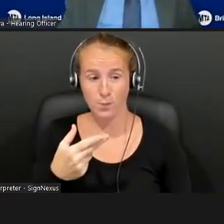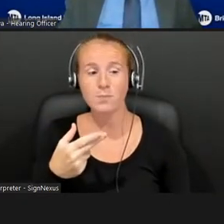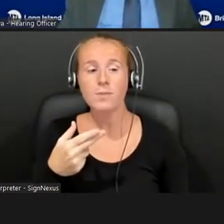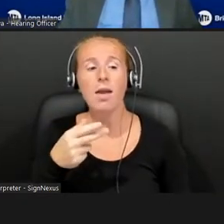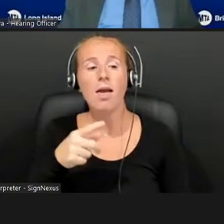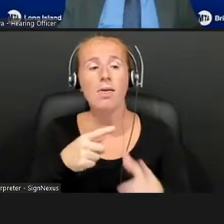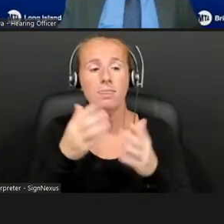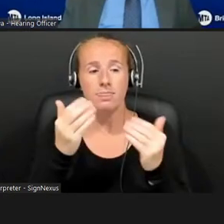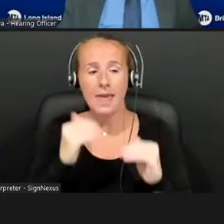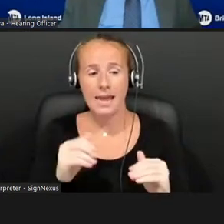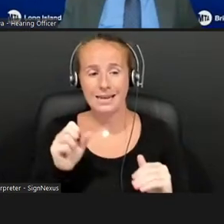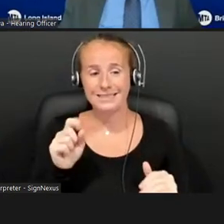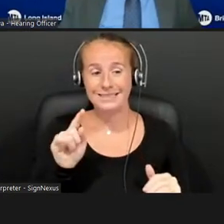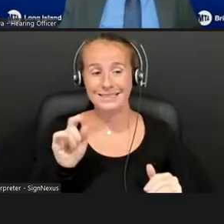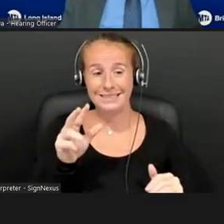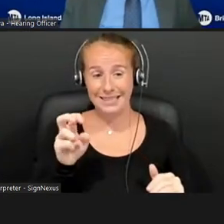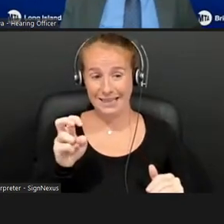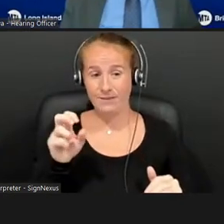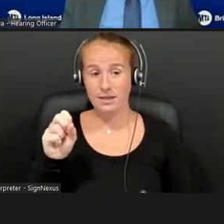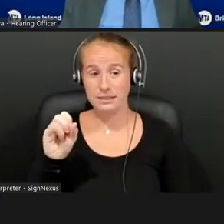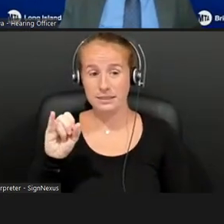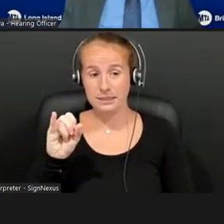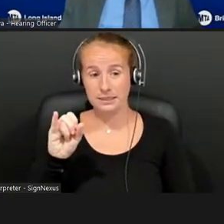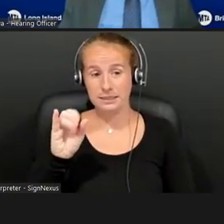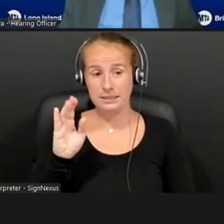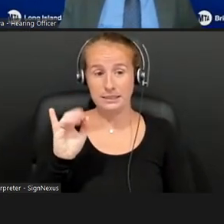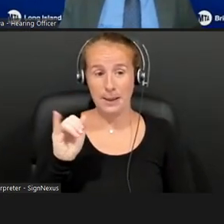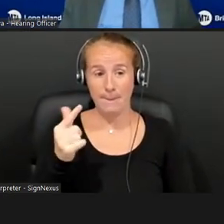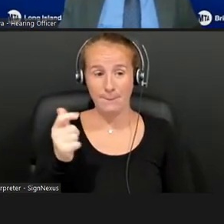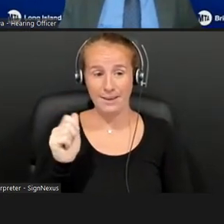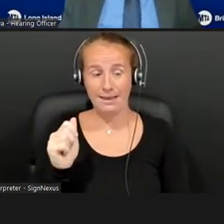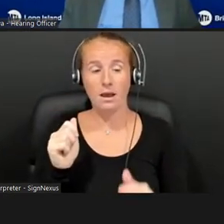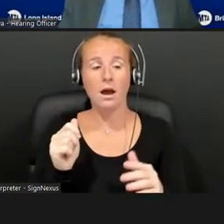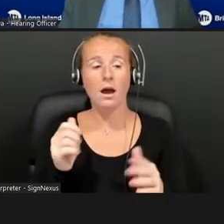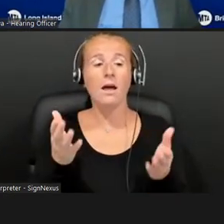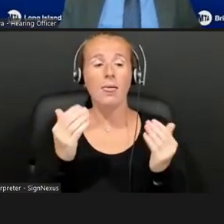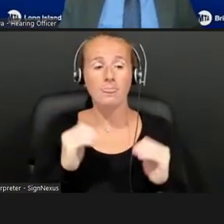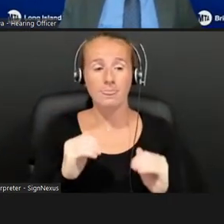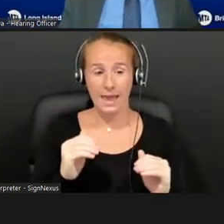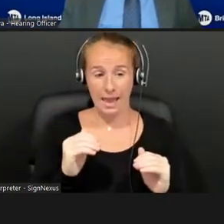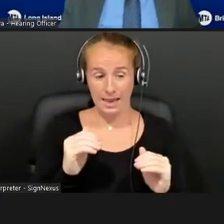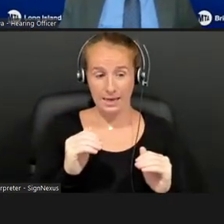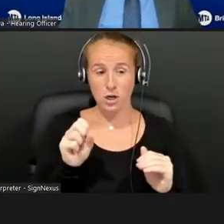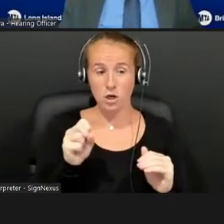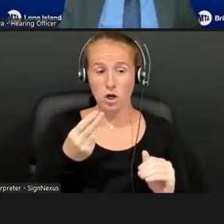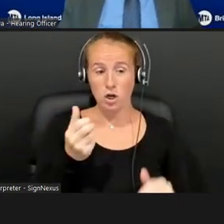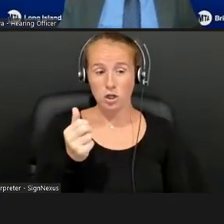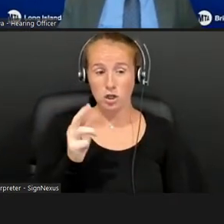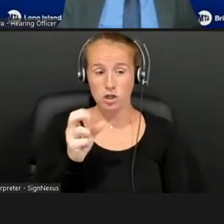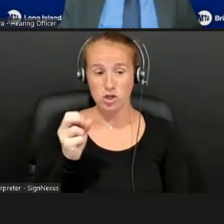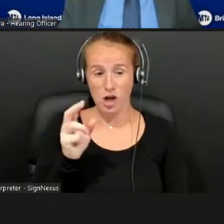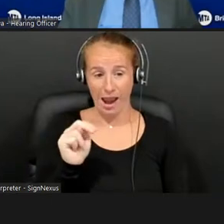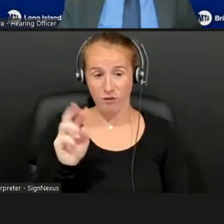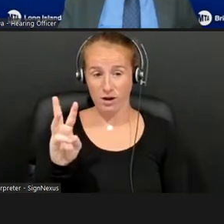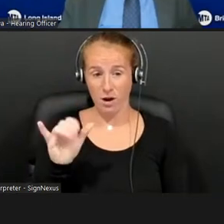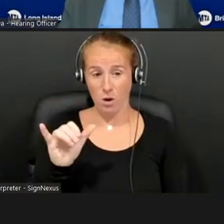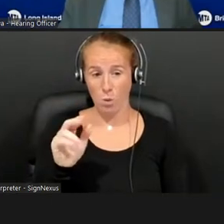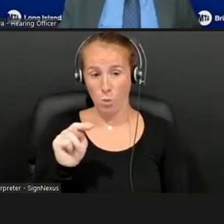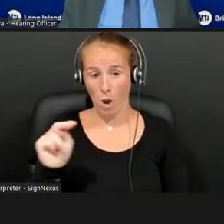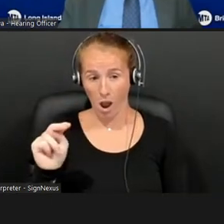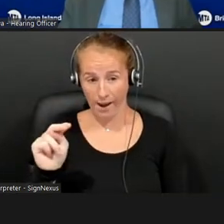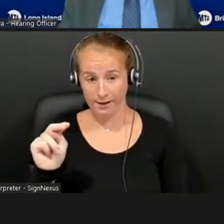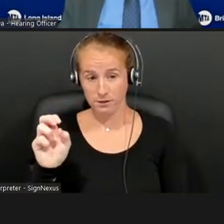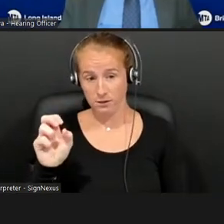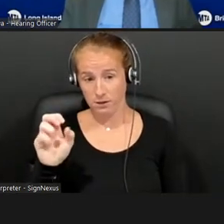sabiga our next speaker is Steve Sabika followed by Sharon wine Carmona